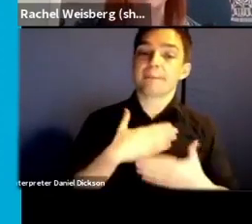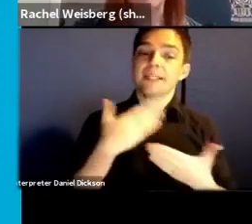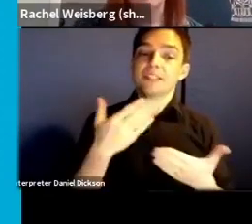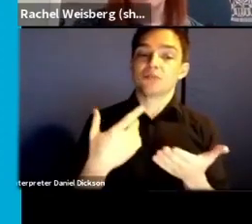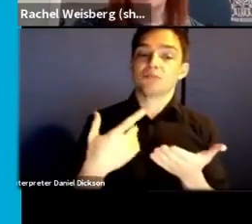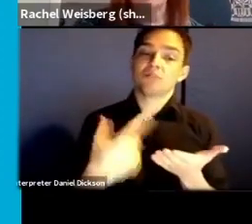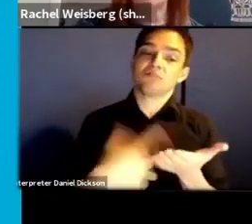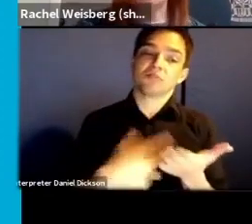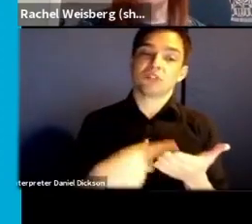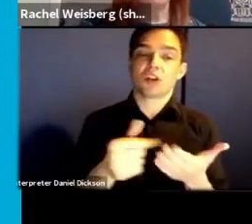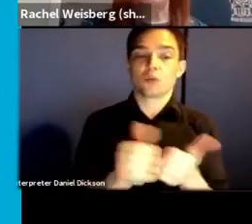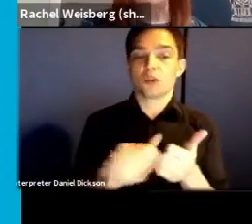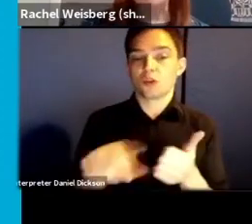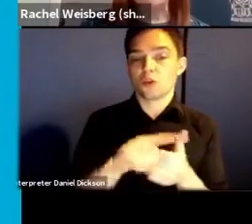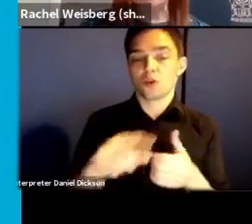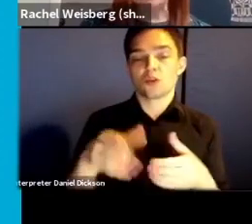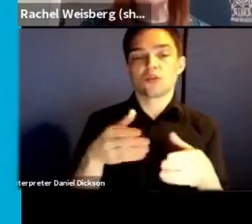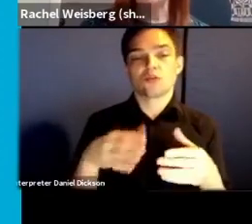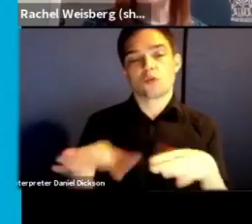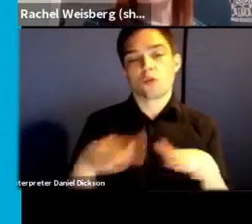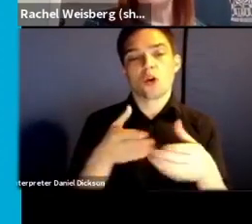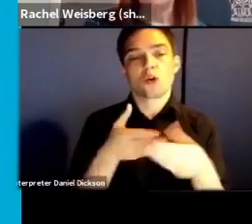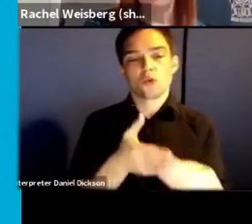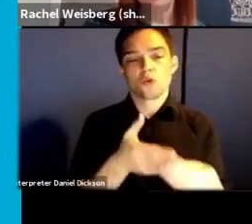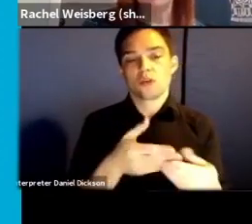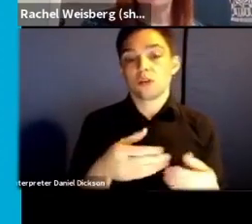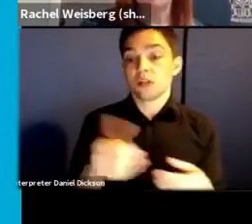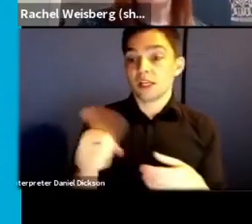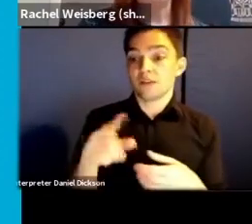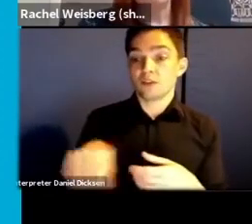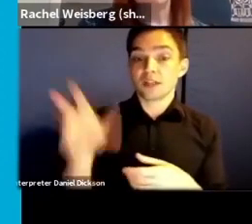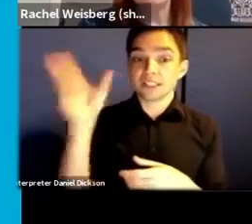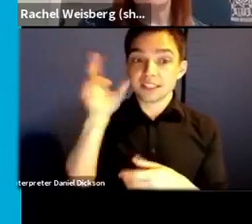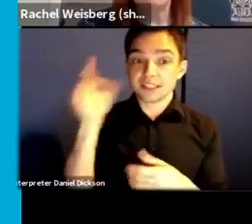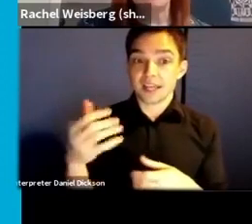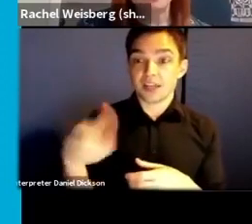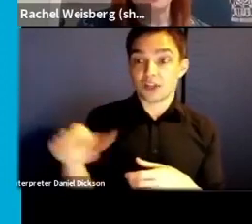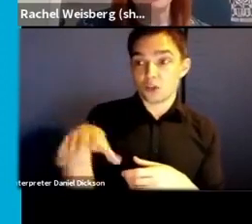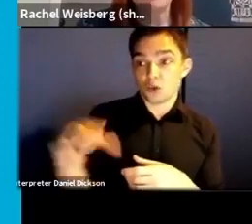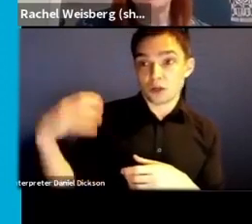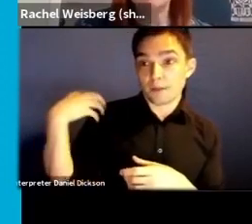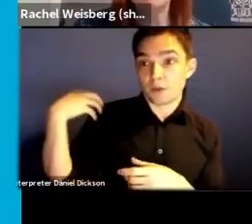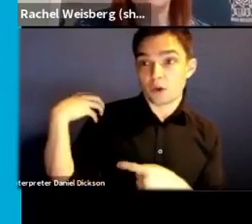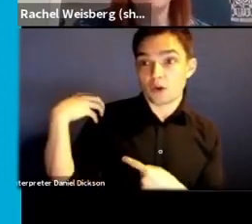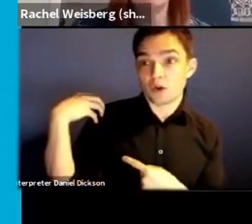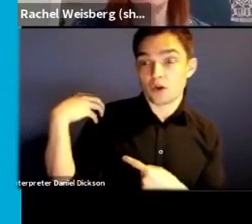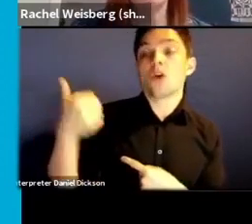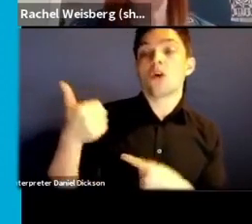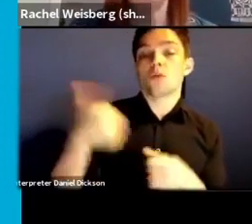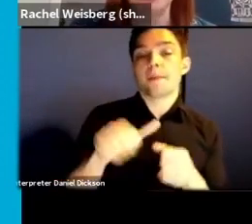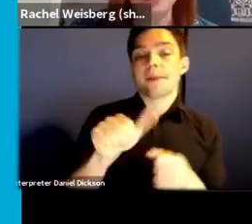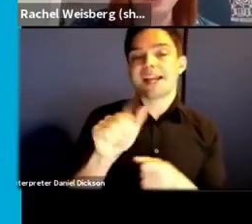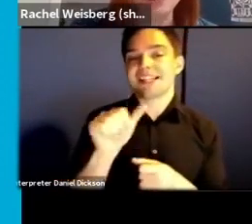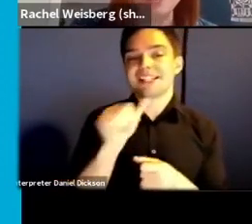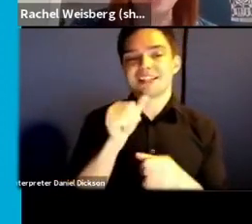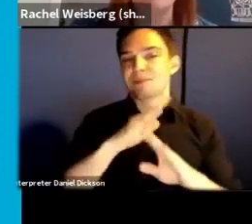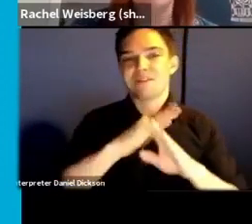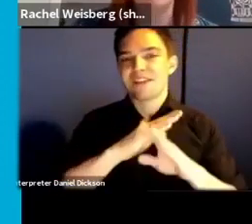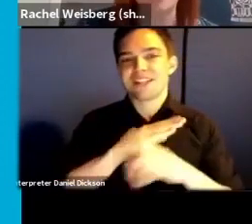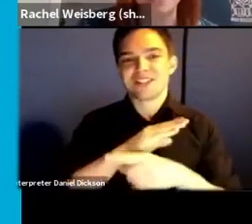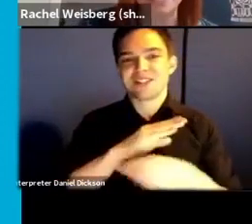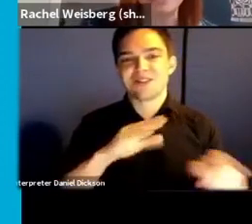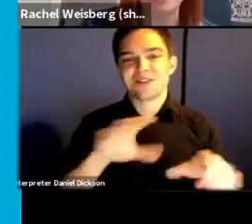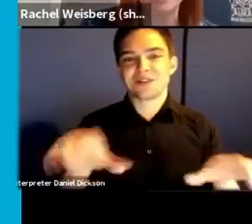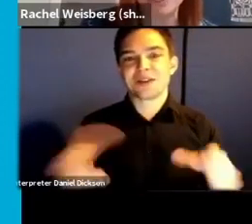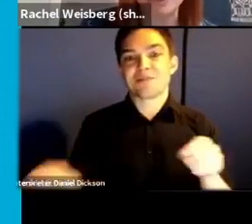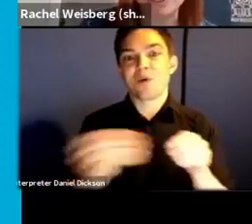about. If anyone's listening today who's an employer, remember that the ADA does not prevent you from doing more